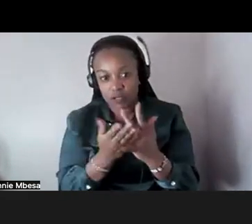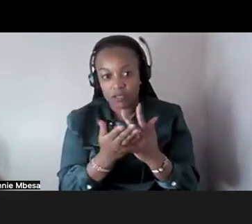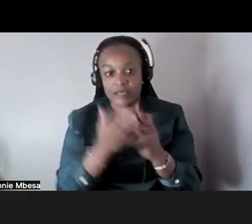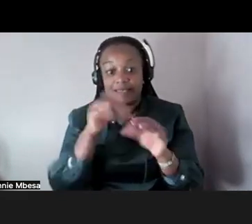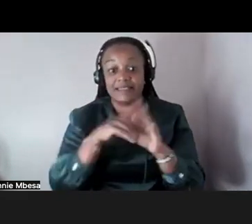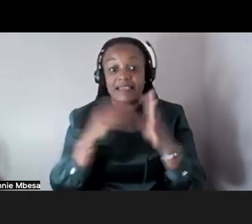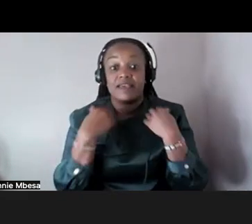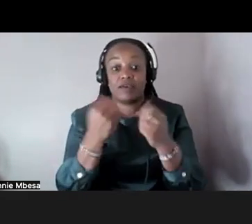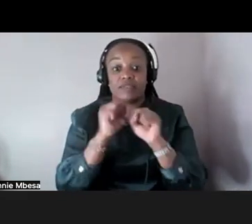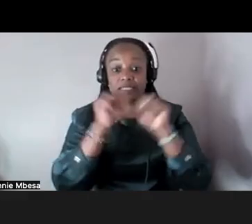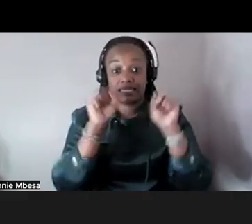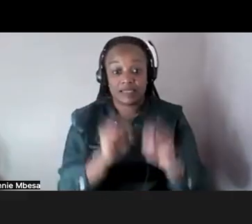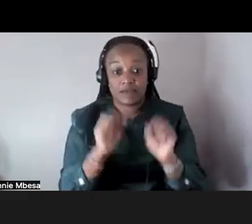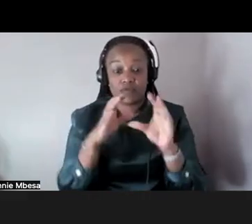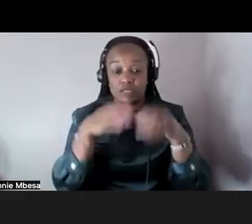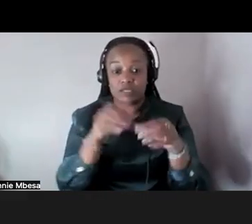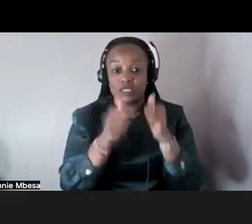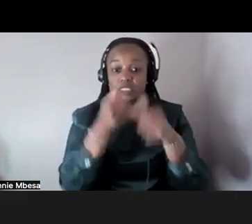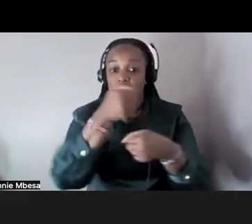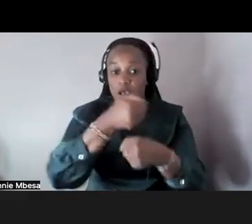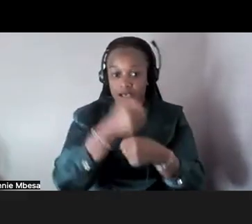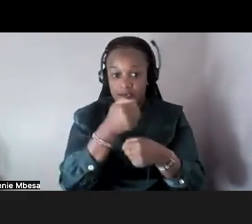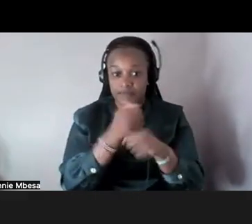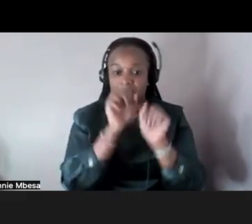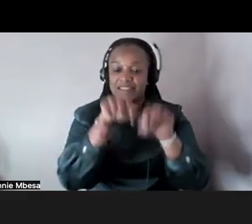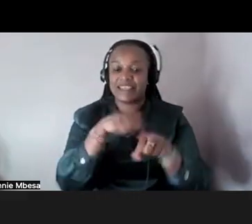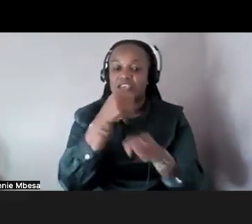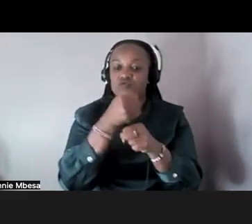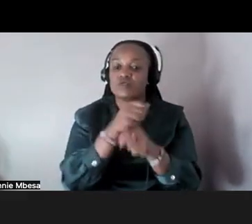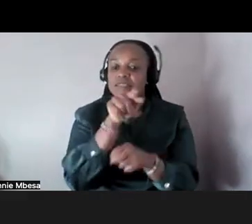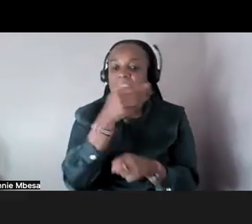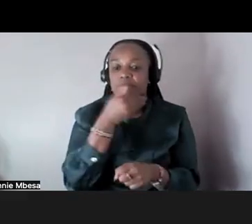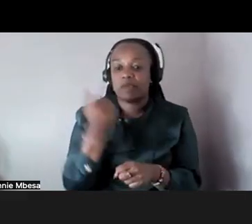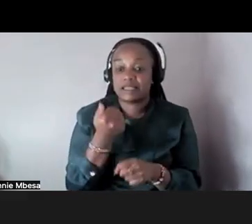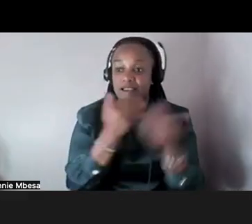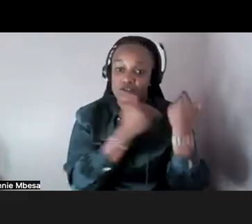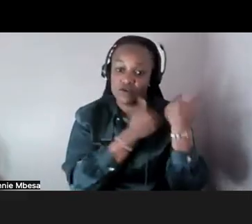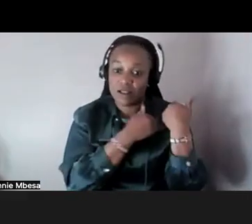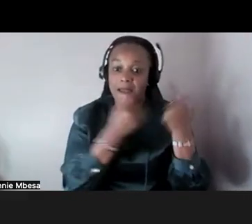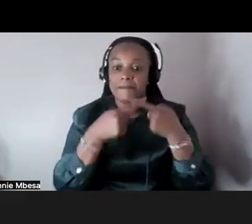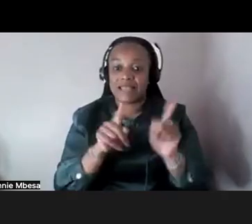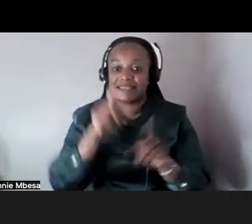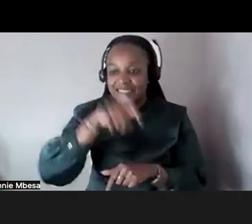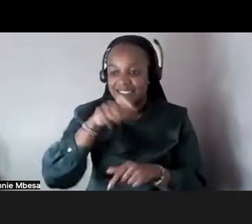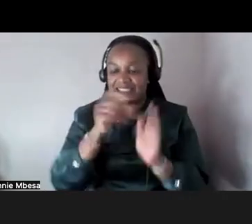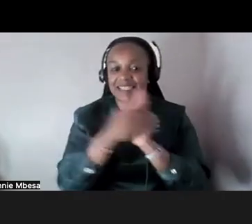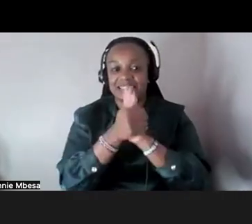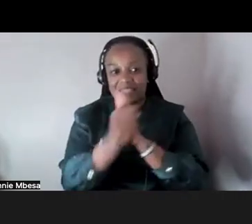communities where they work. And they can play this important role, but they need the skills and they need